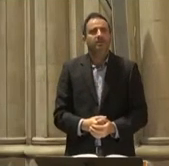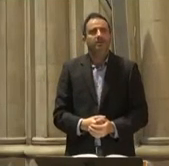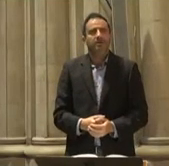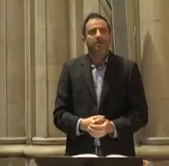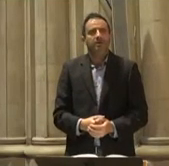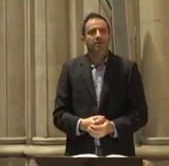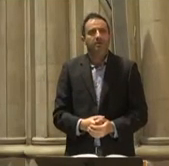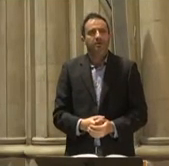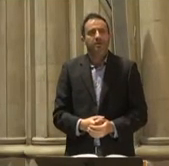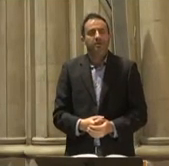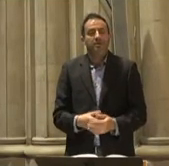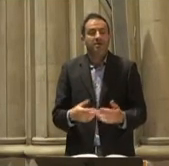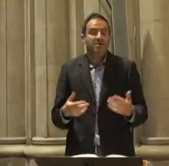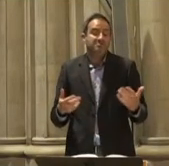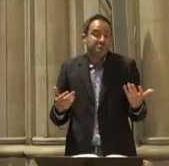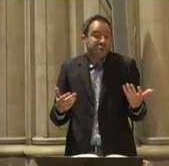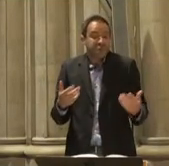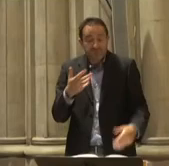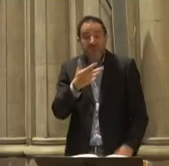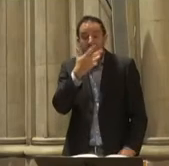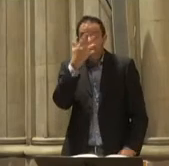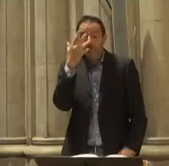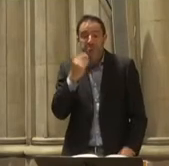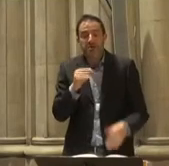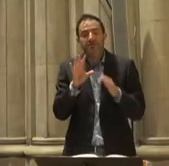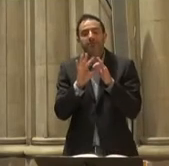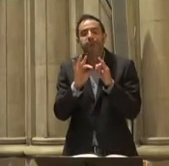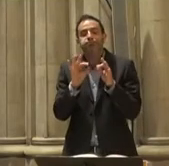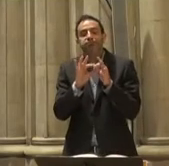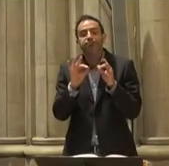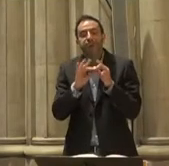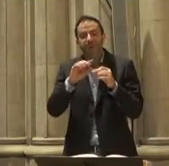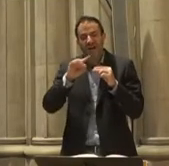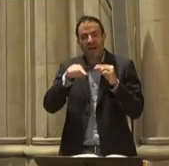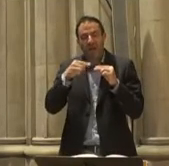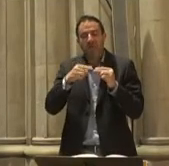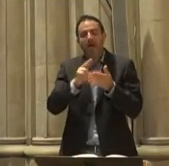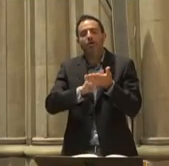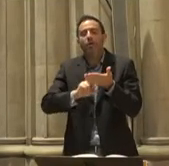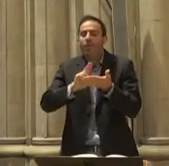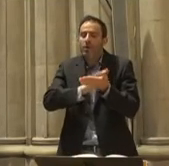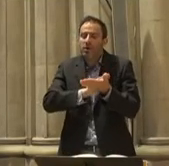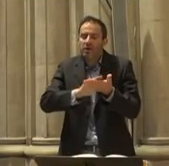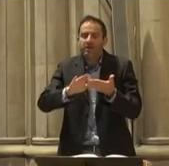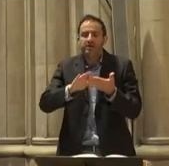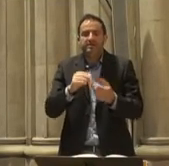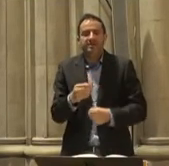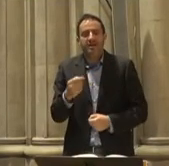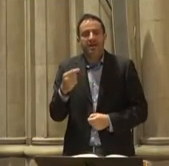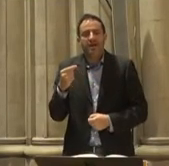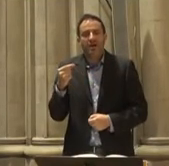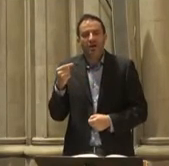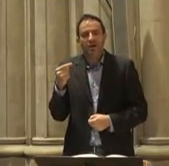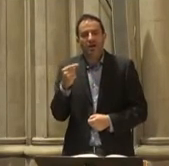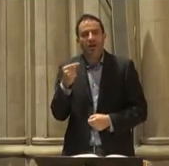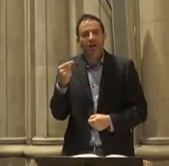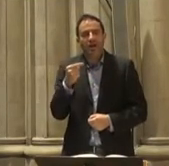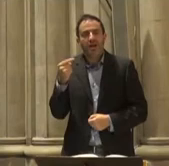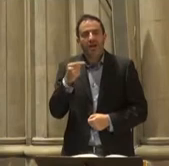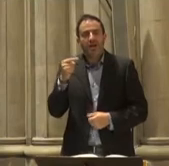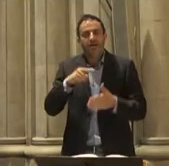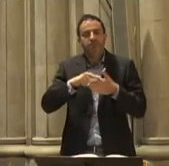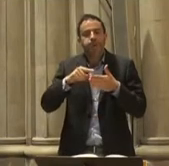And while that is a lovely theological claim about the divine, there are significant consequences for us as